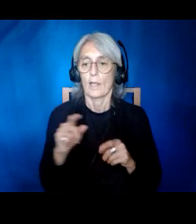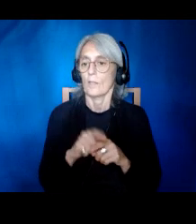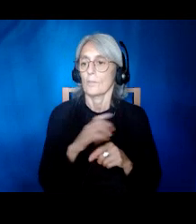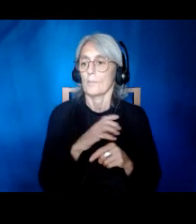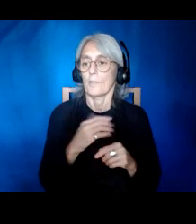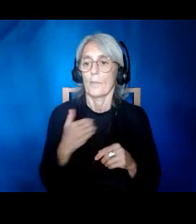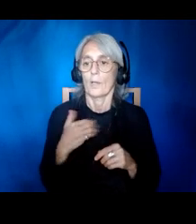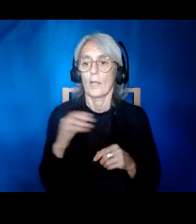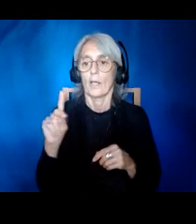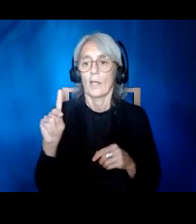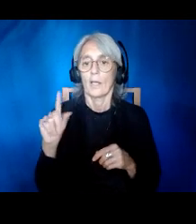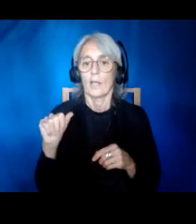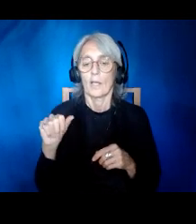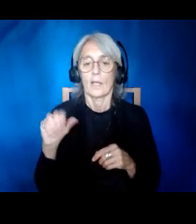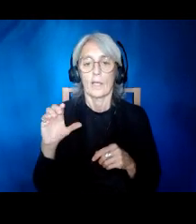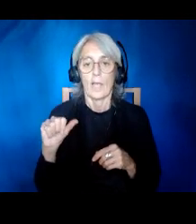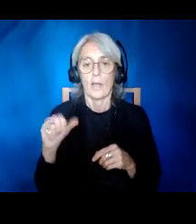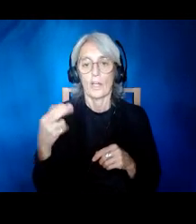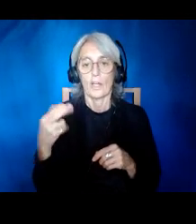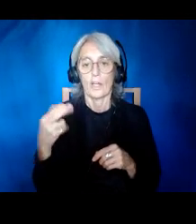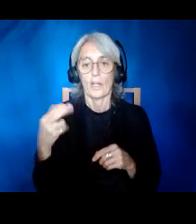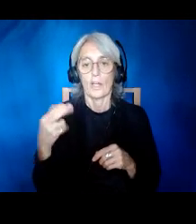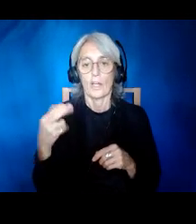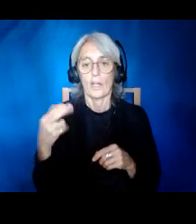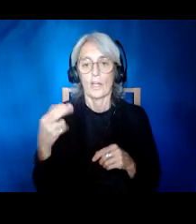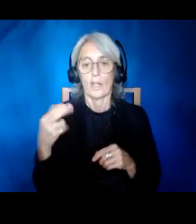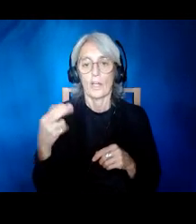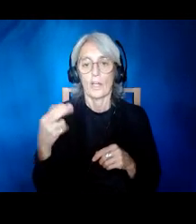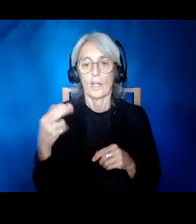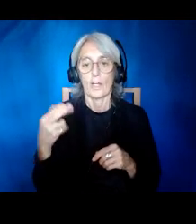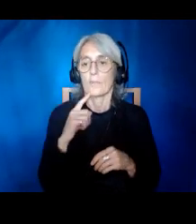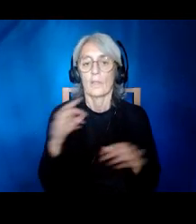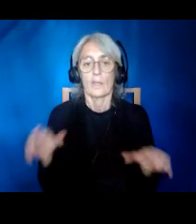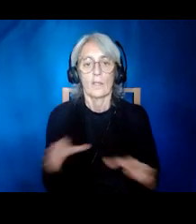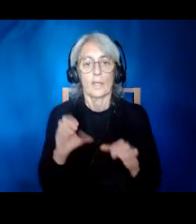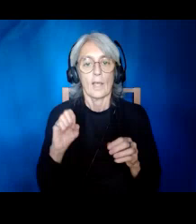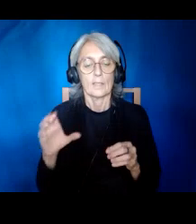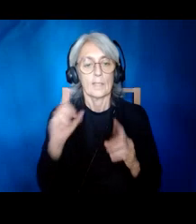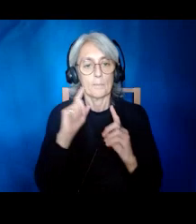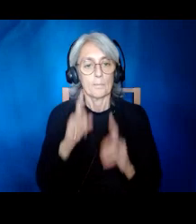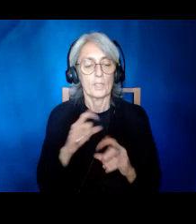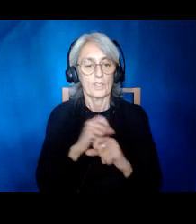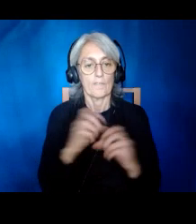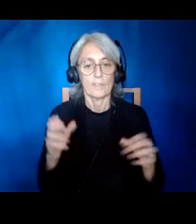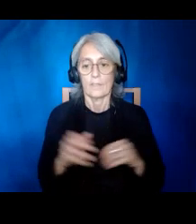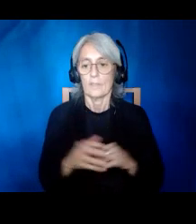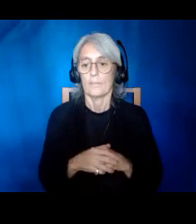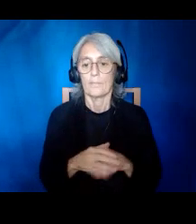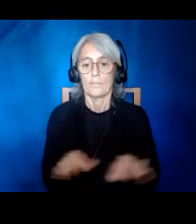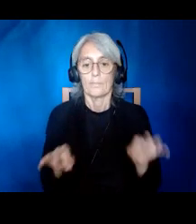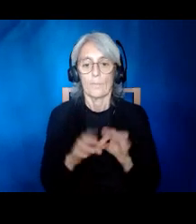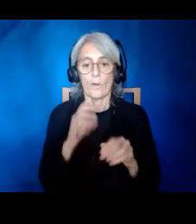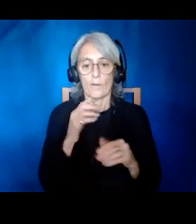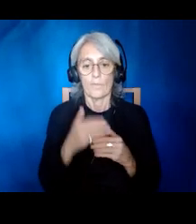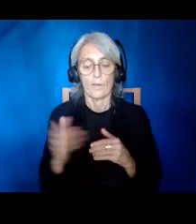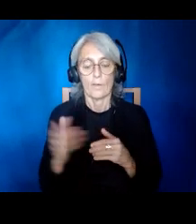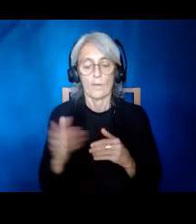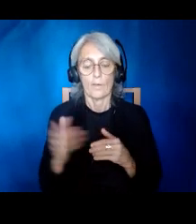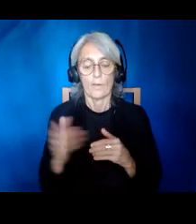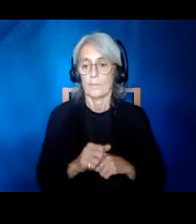Carrie Hernandez-Akimi for their efforts in shepherding the EAC's mission and vision statement. It's foundational for our work ahead. We continue